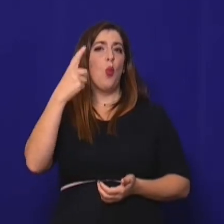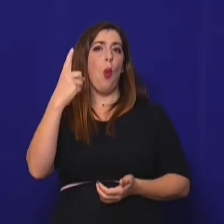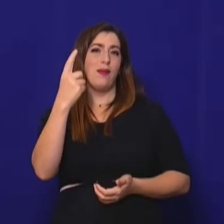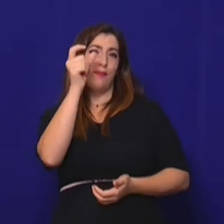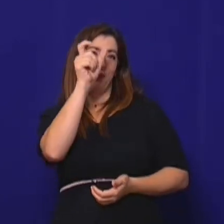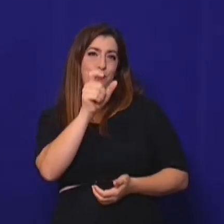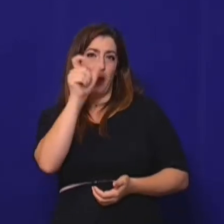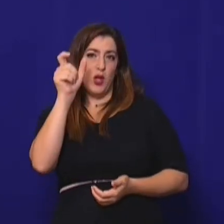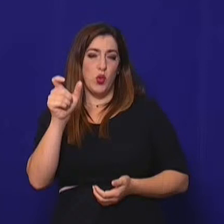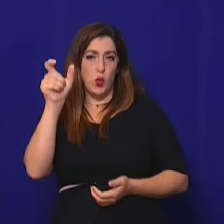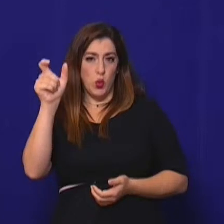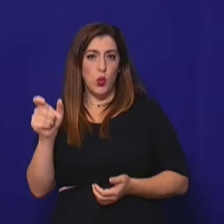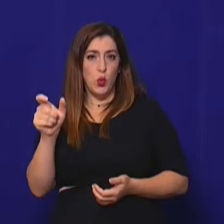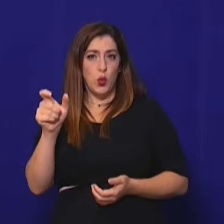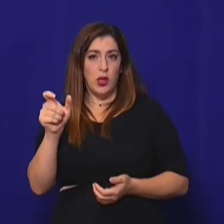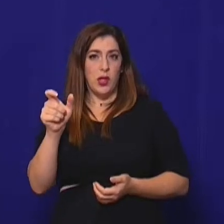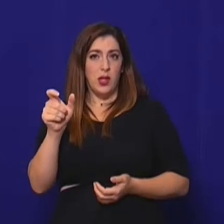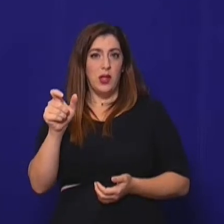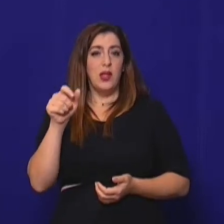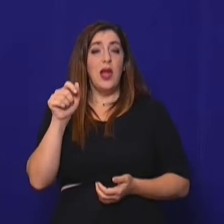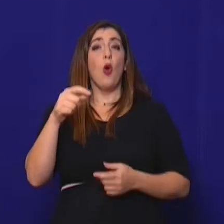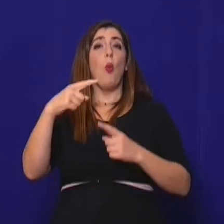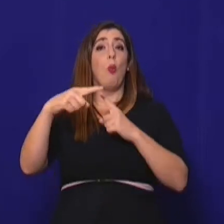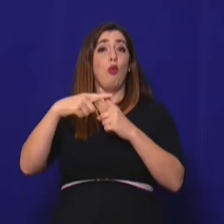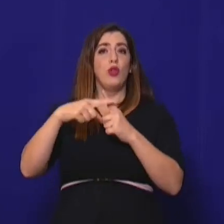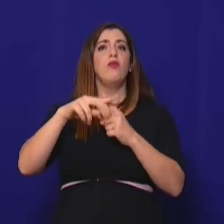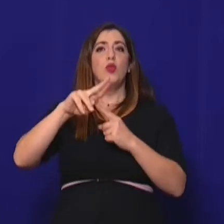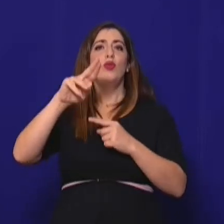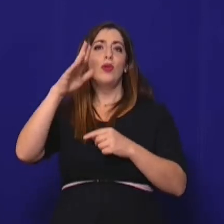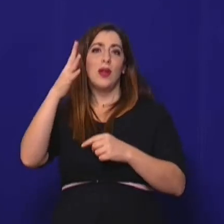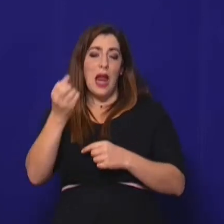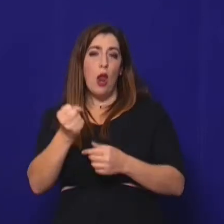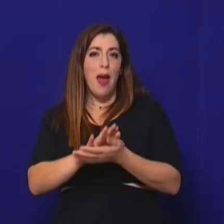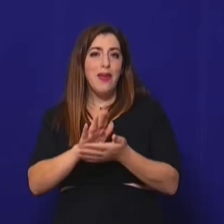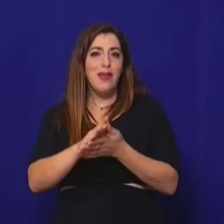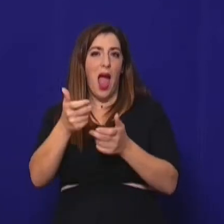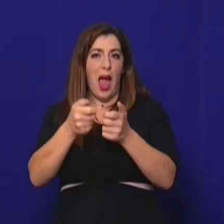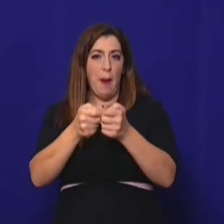u daħlu l-app fil-mobile tagħhom.